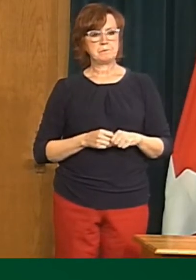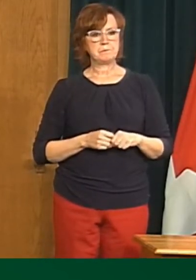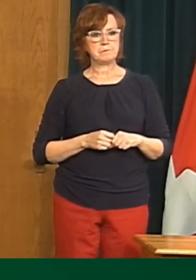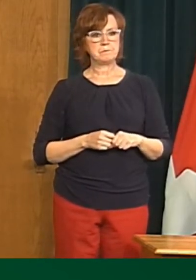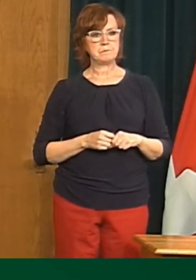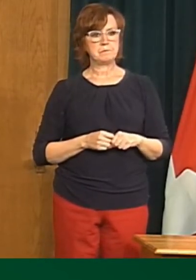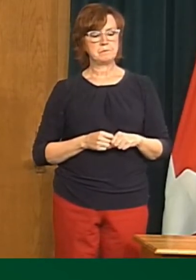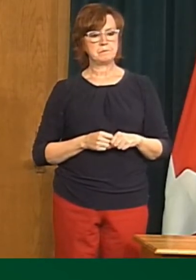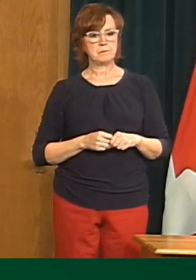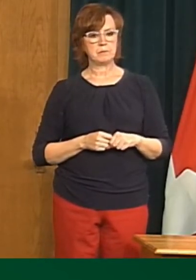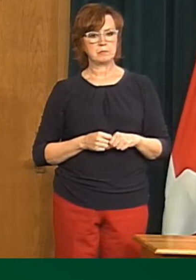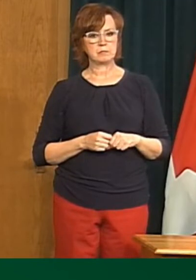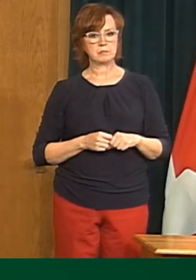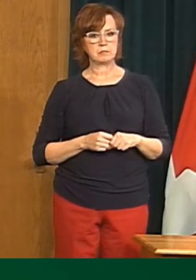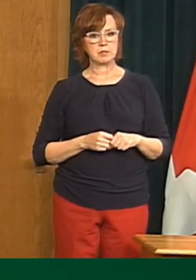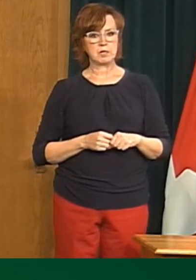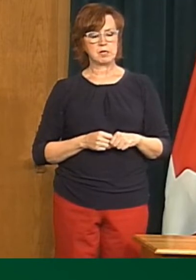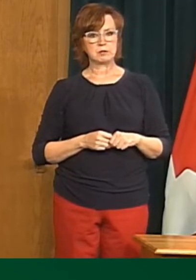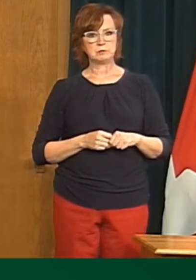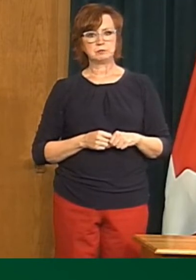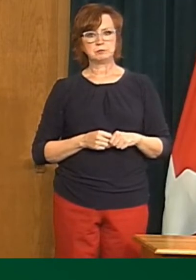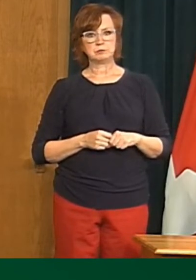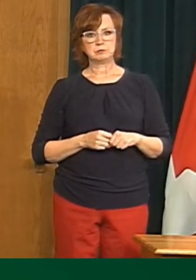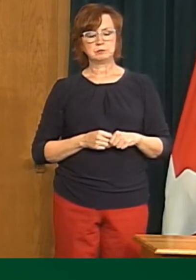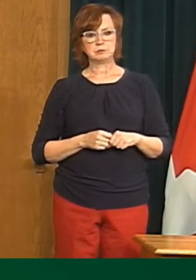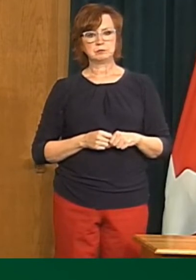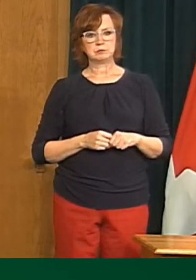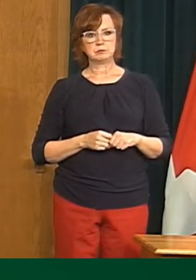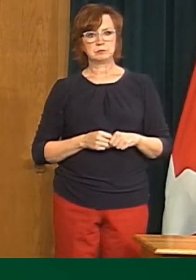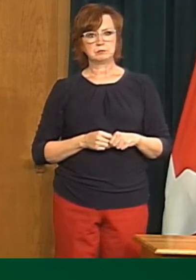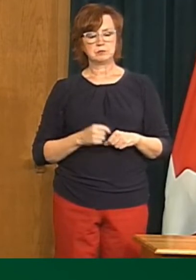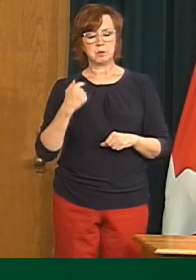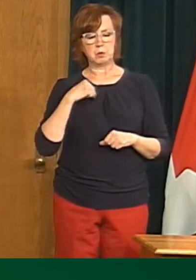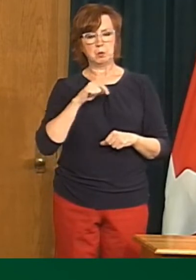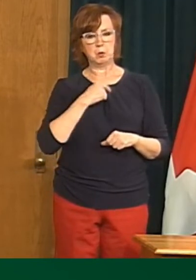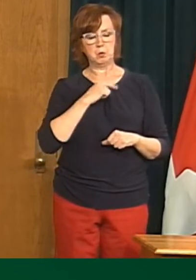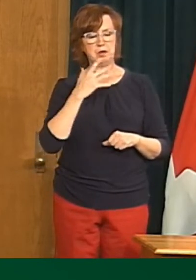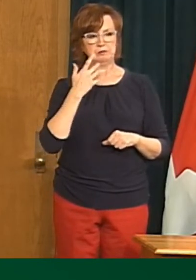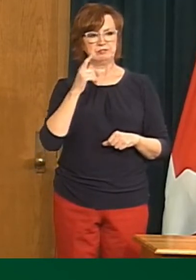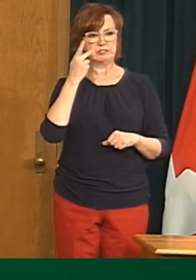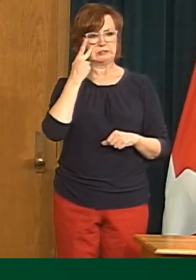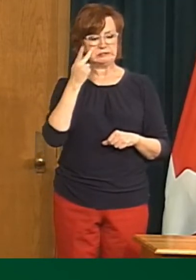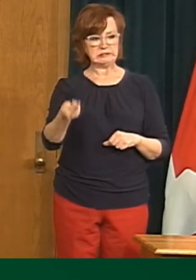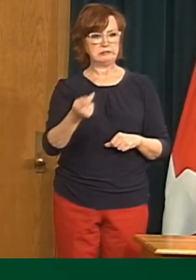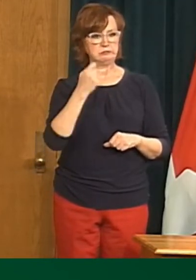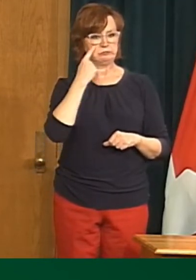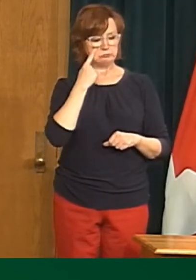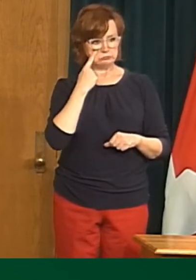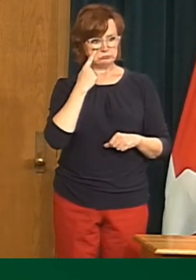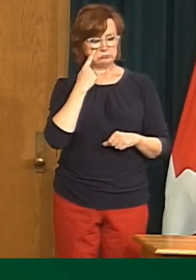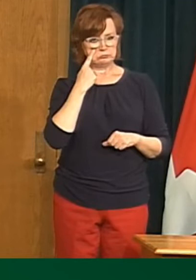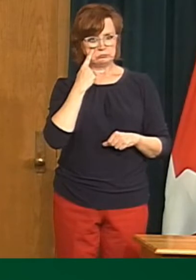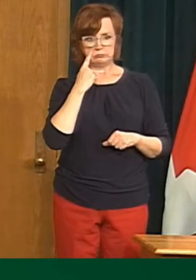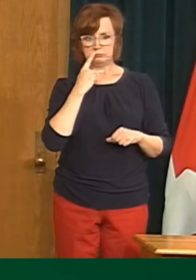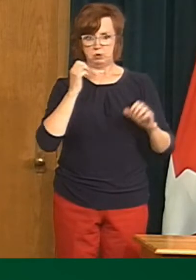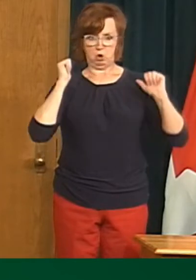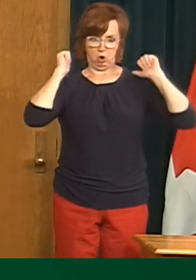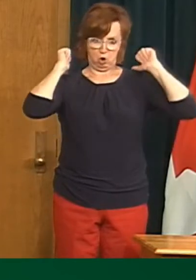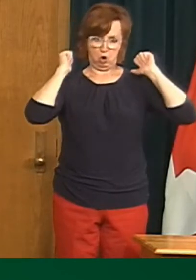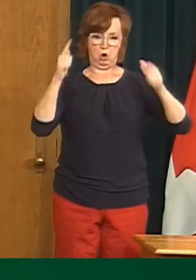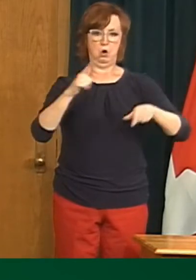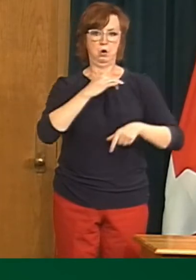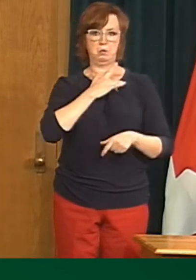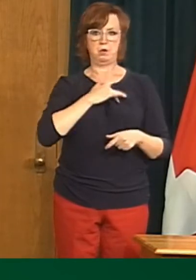know throughout the COVID response we have seen lower attendance to our ERs, not just in the large urban centers, but across the